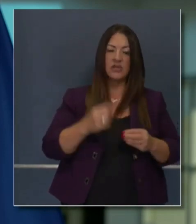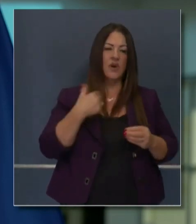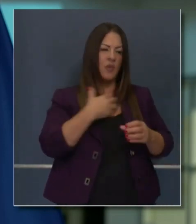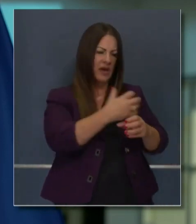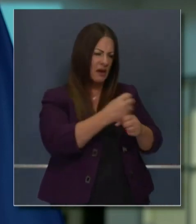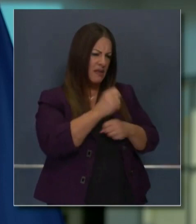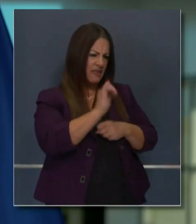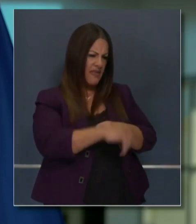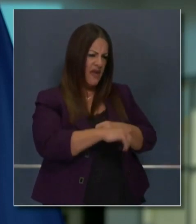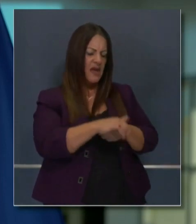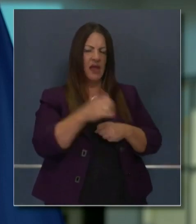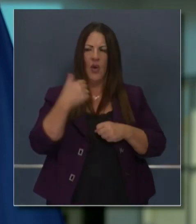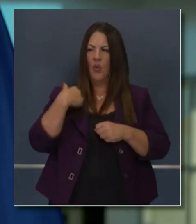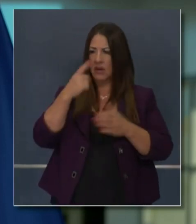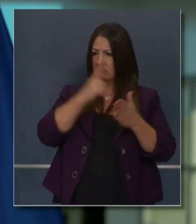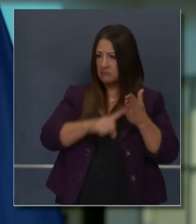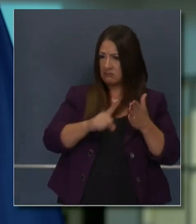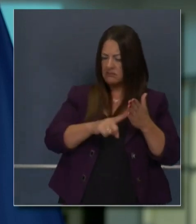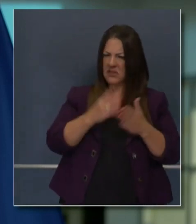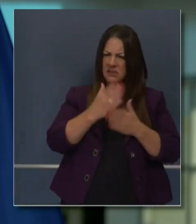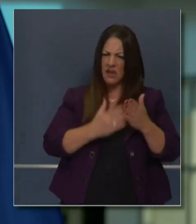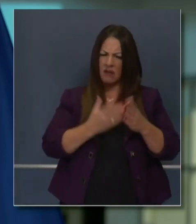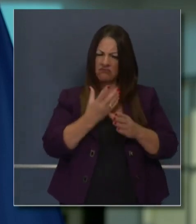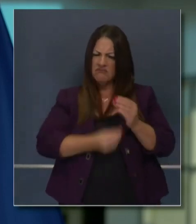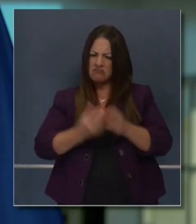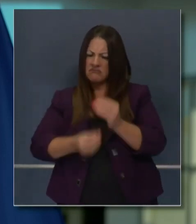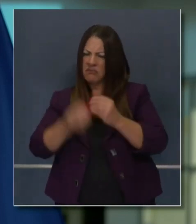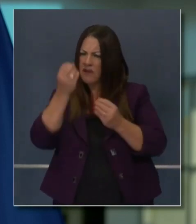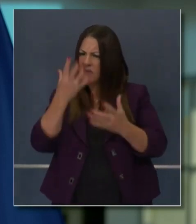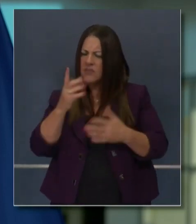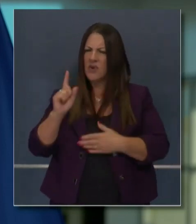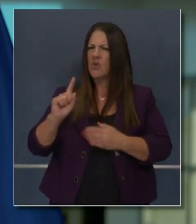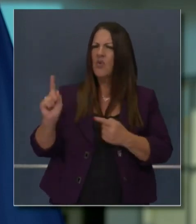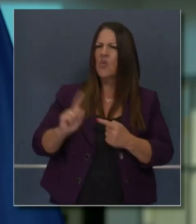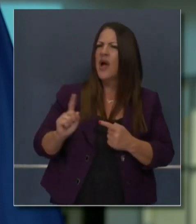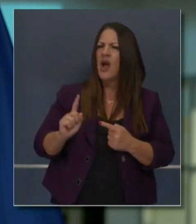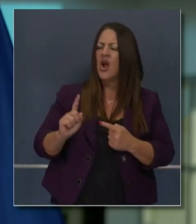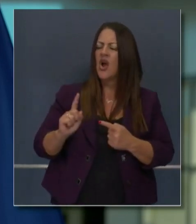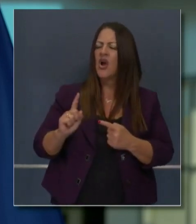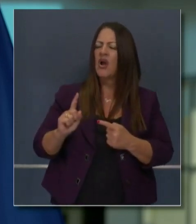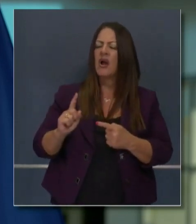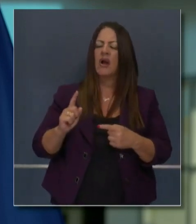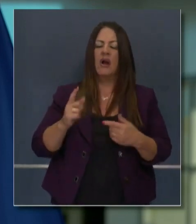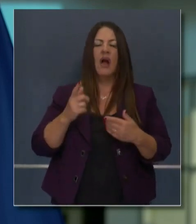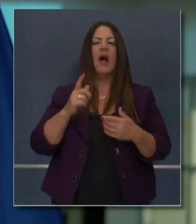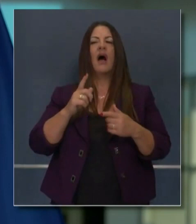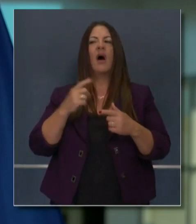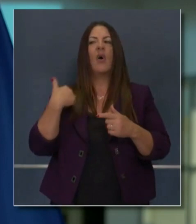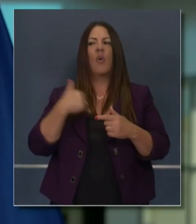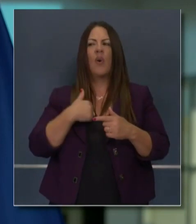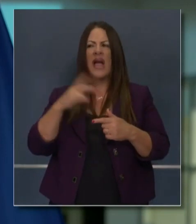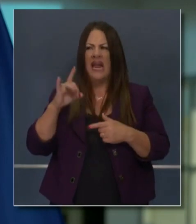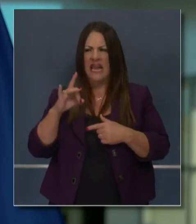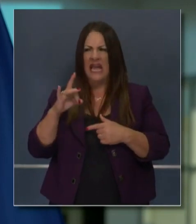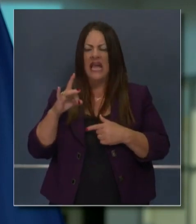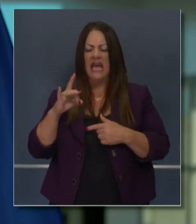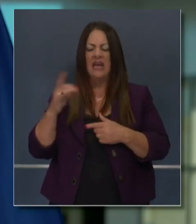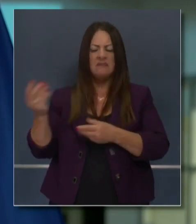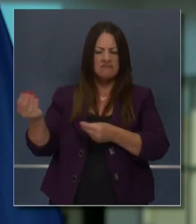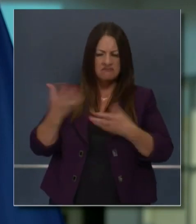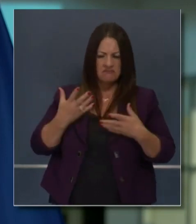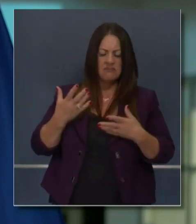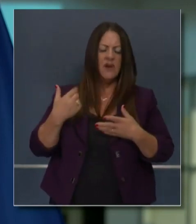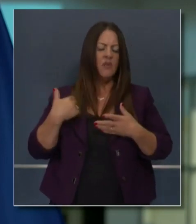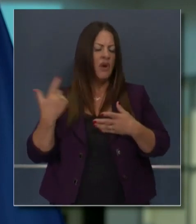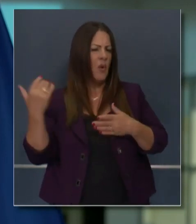24 hours, found a number of missing files with a number of results that then quickly were brought through the